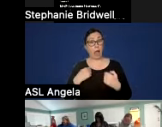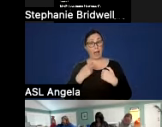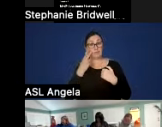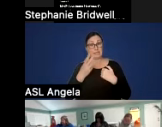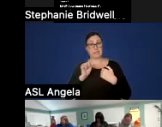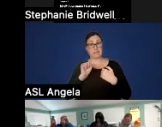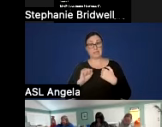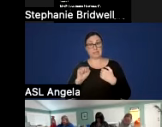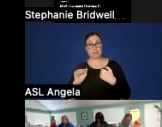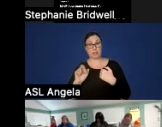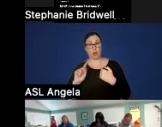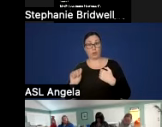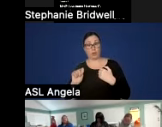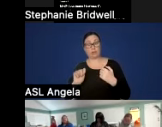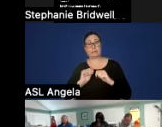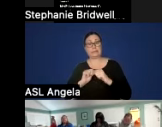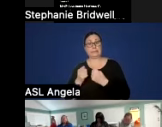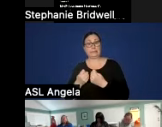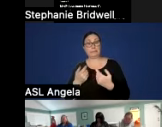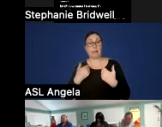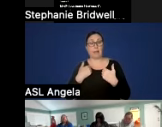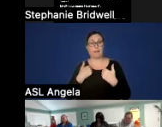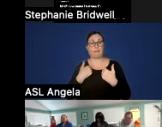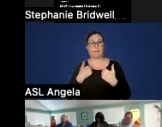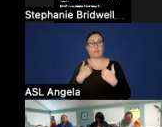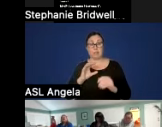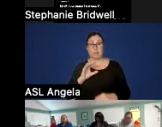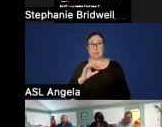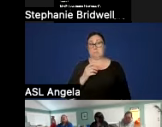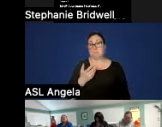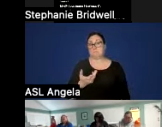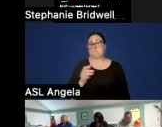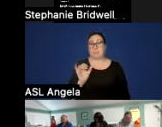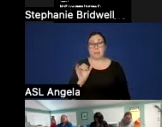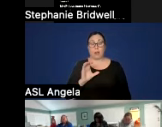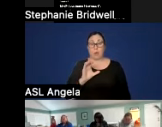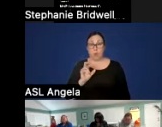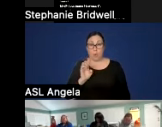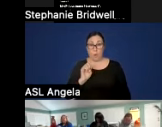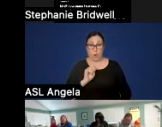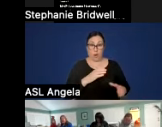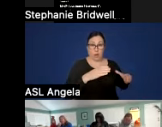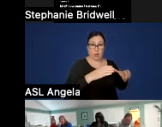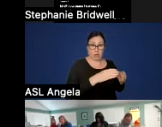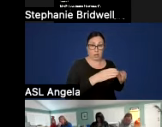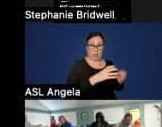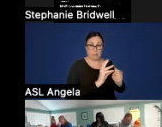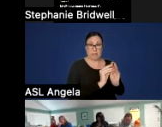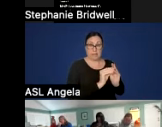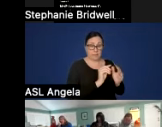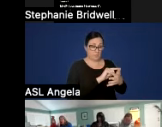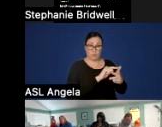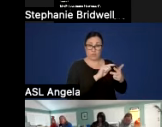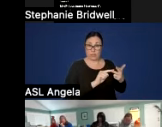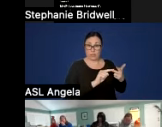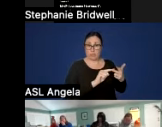have kind of a core meeting of those three entities, and then a larger group meeting